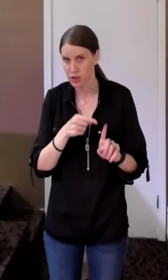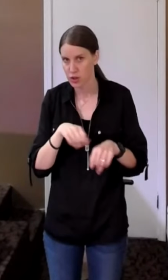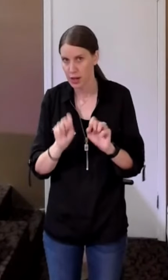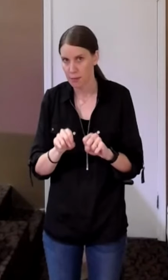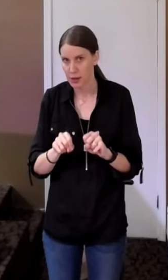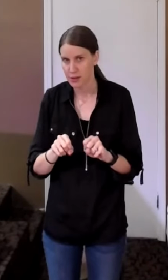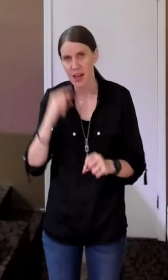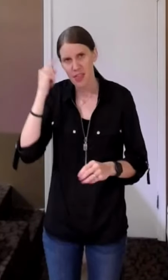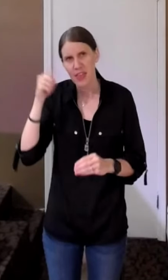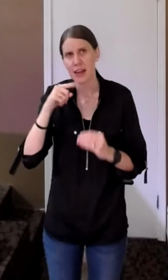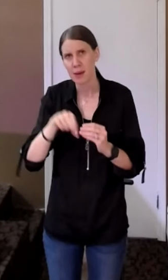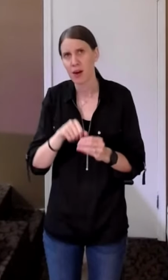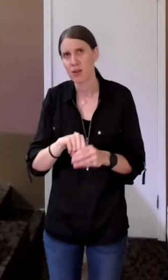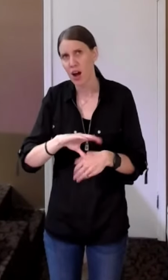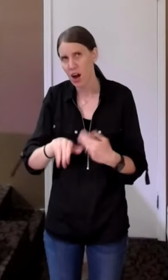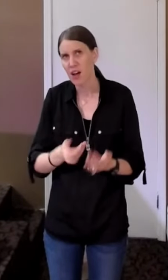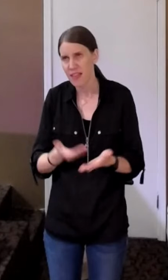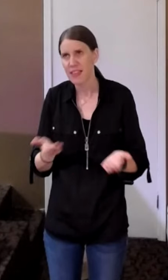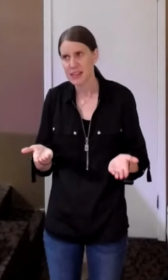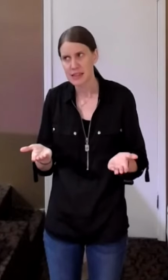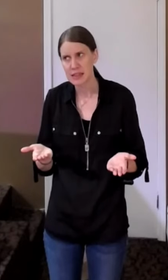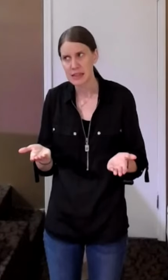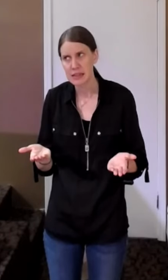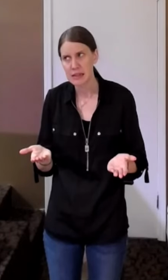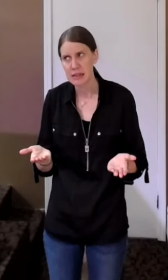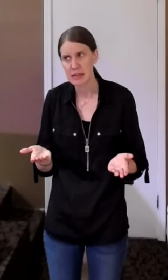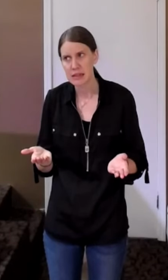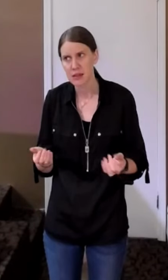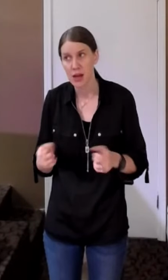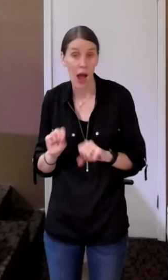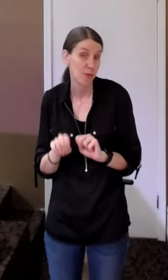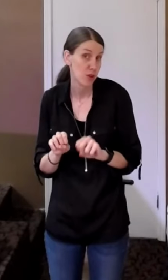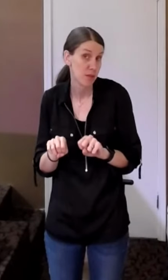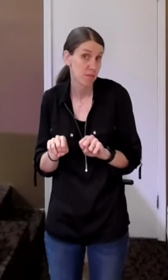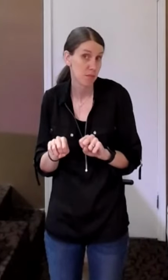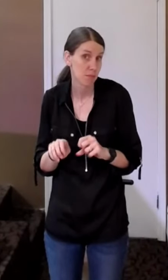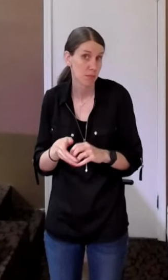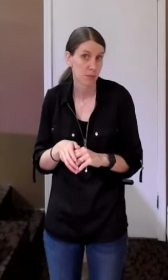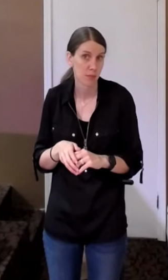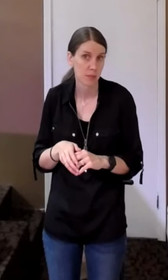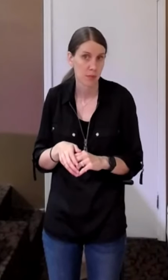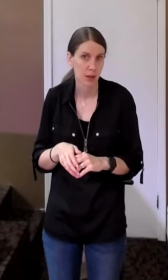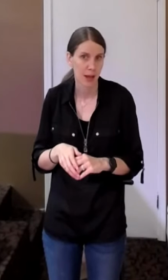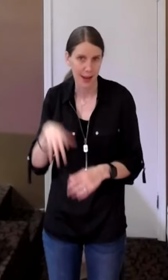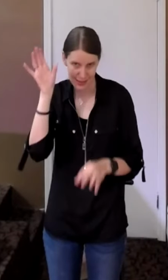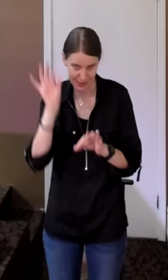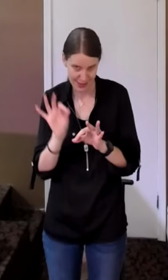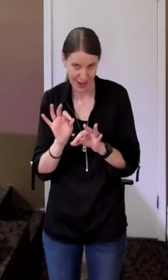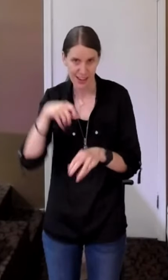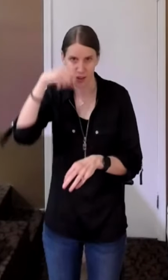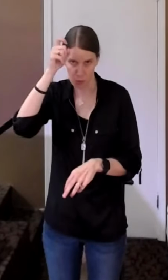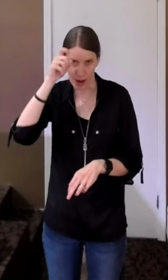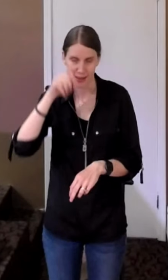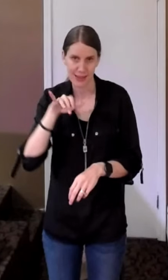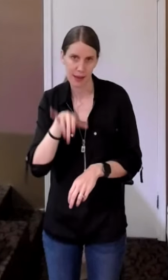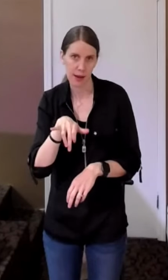able to consider all the options and invest wisely in that.